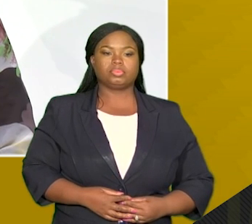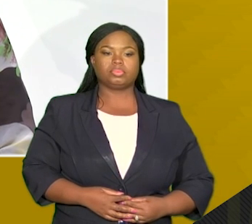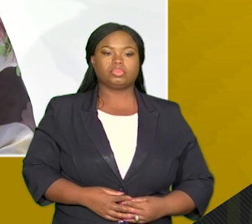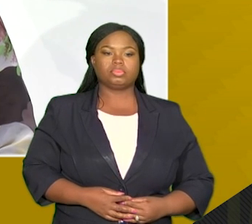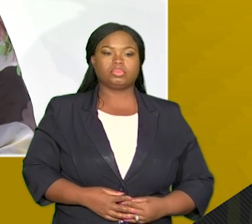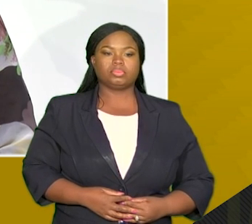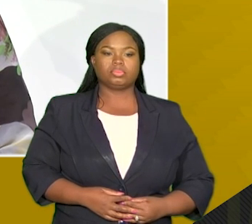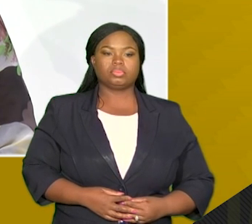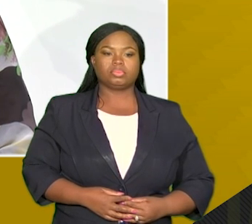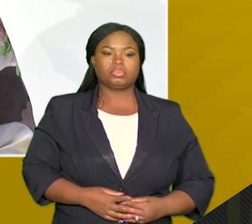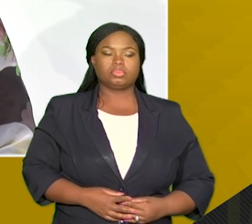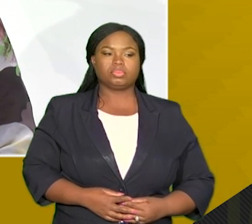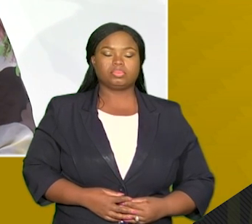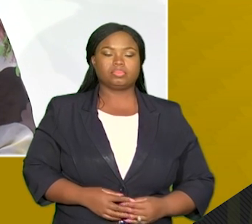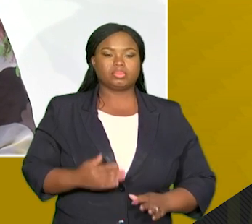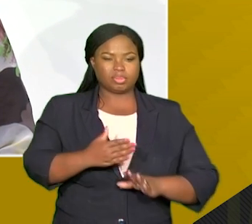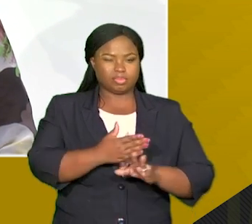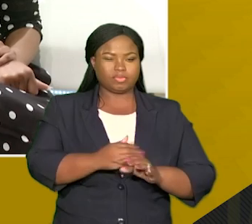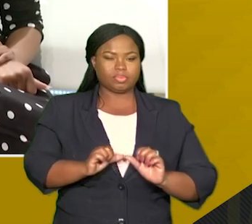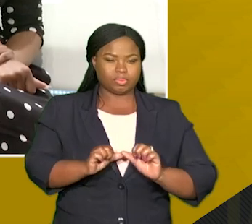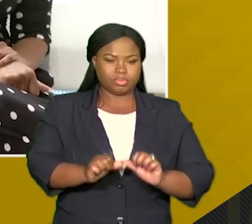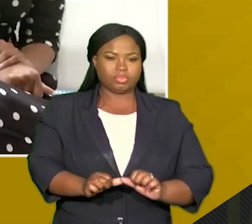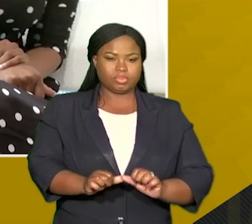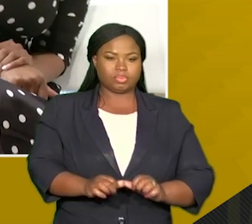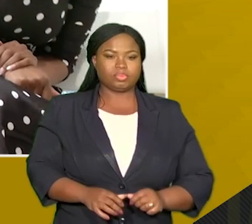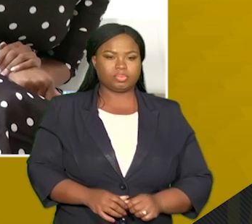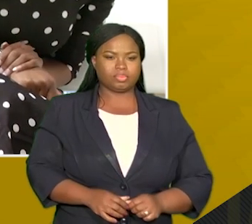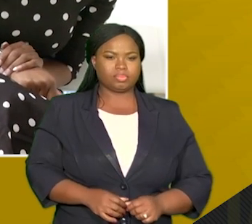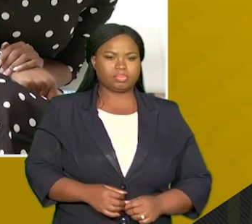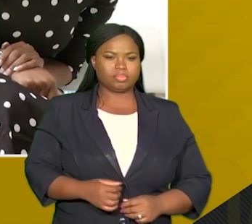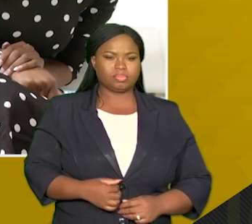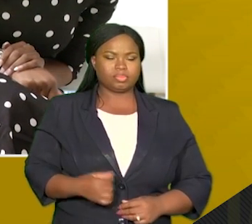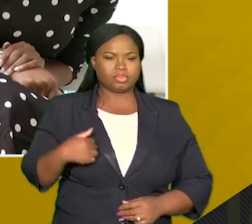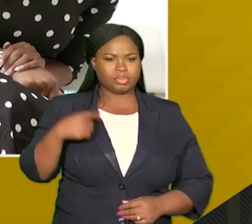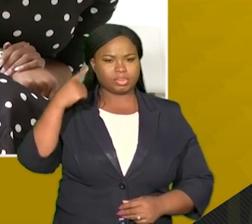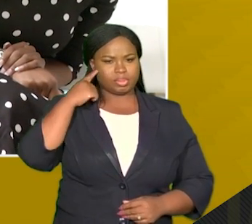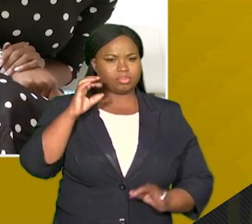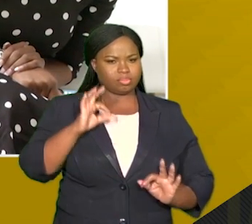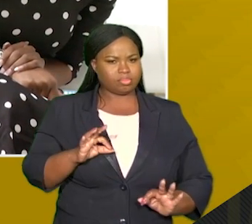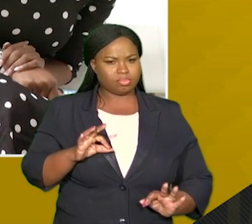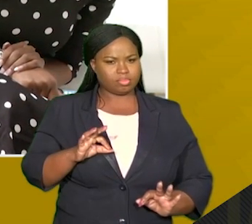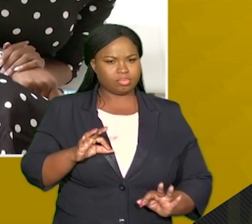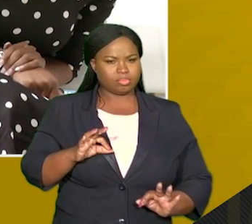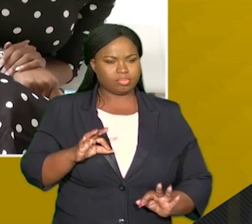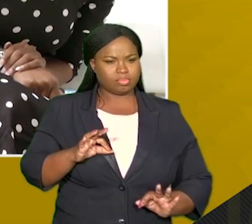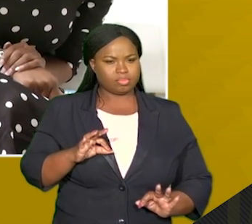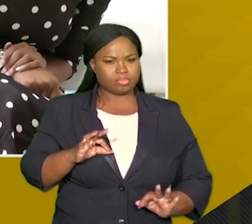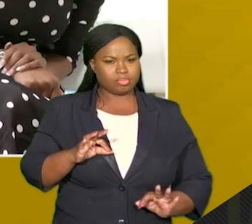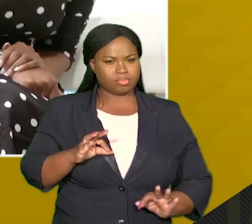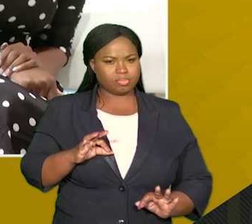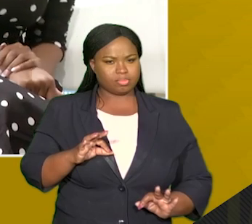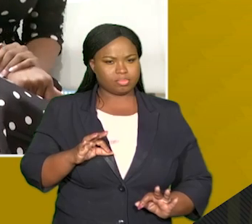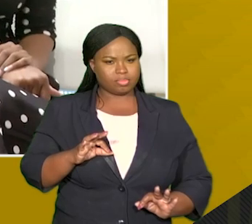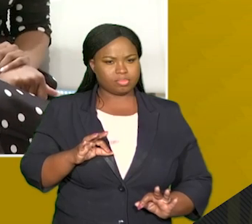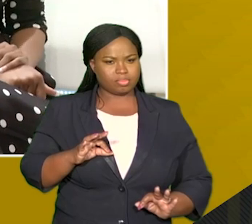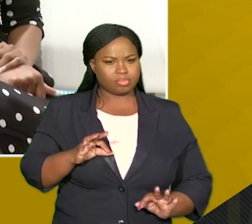Mm-hmm. Maybe before I even go there, I think it's proper that I